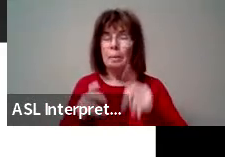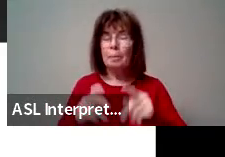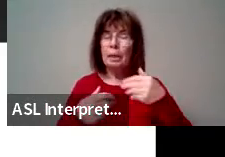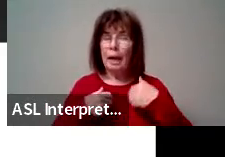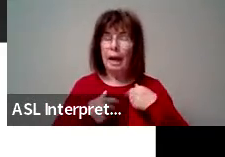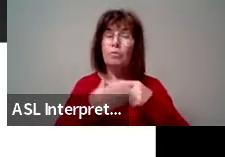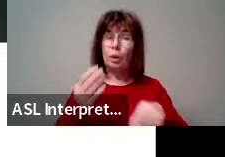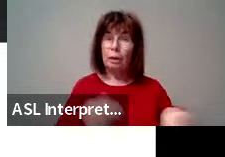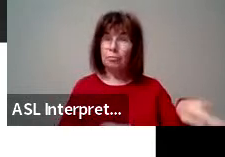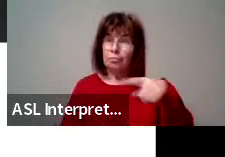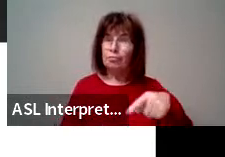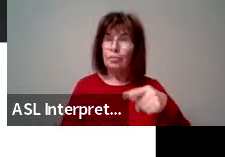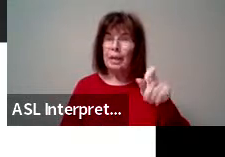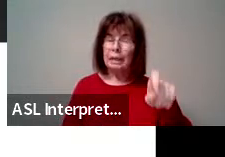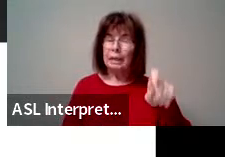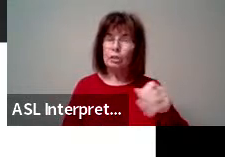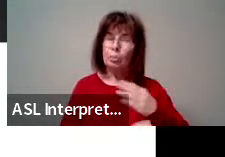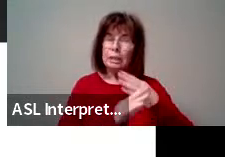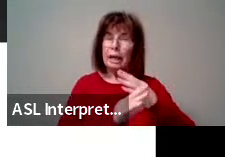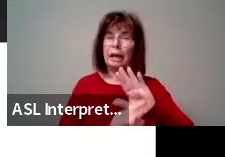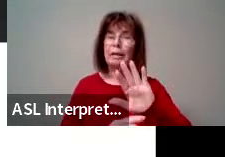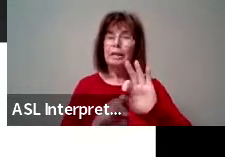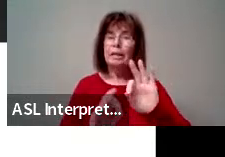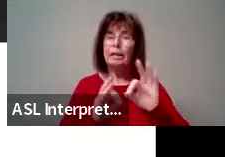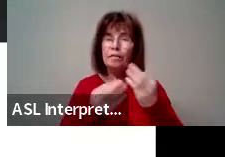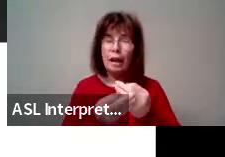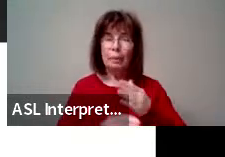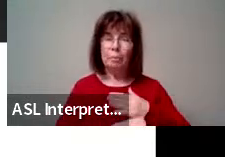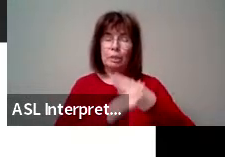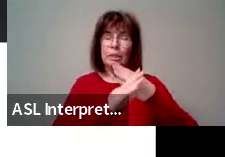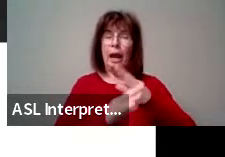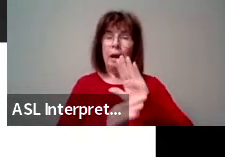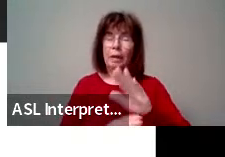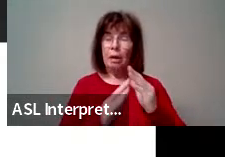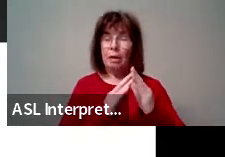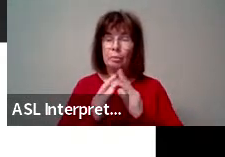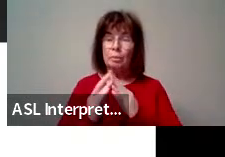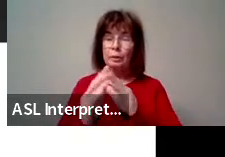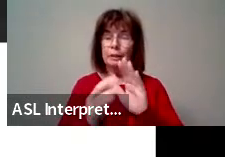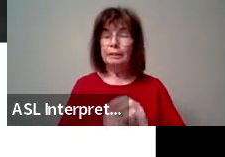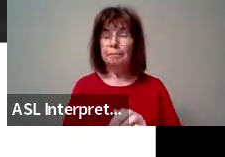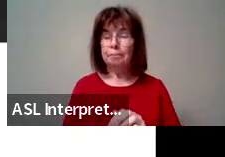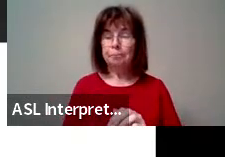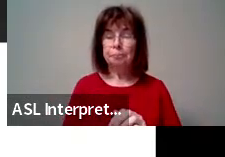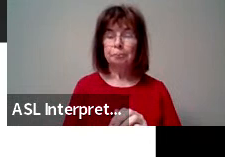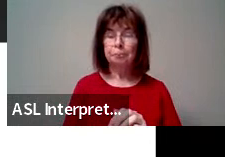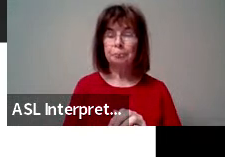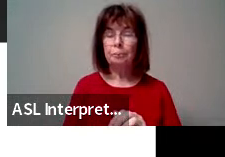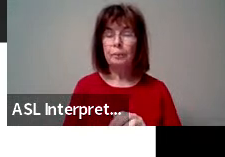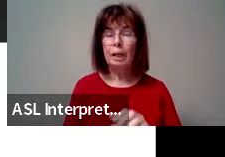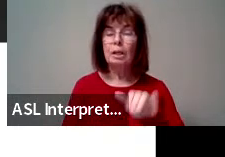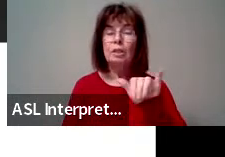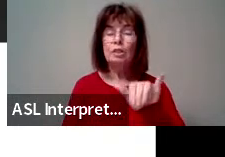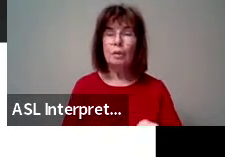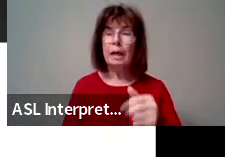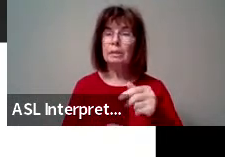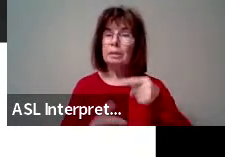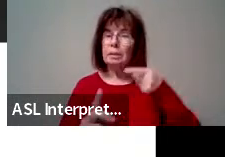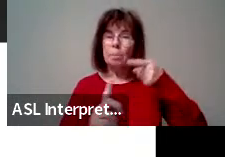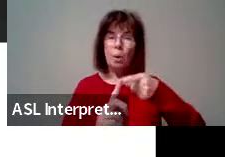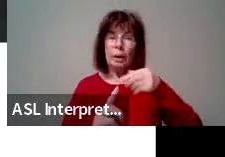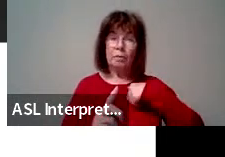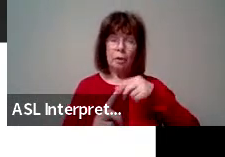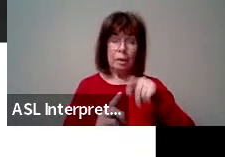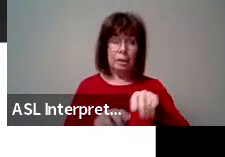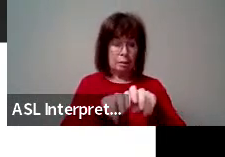order to protect their families and protect their communities? And so that is the gist of this panel discussion that we're going to